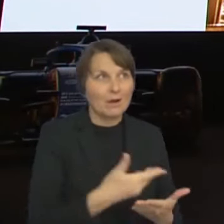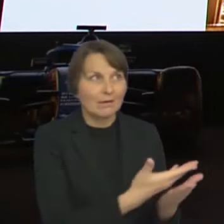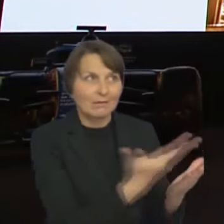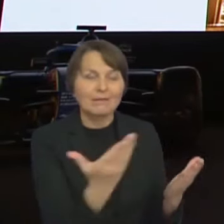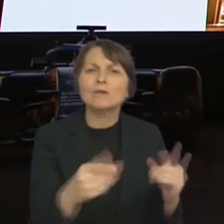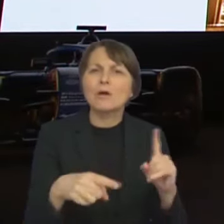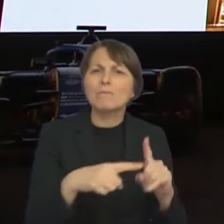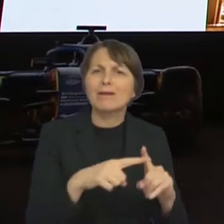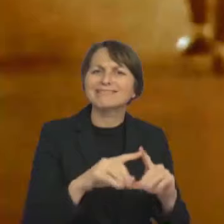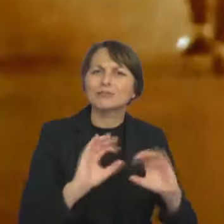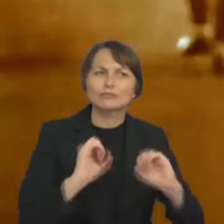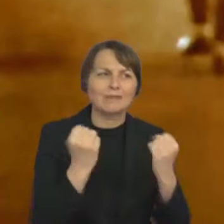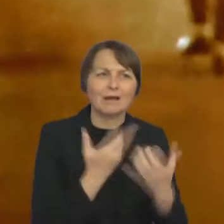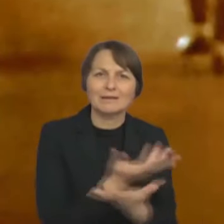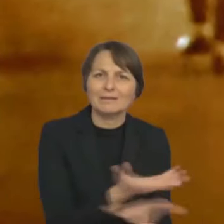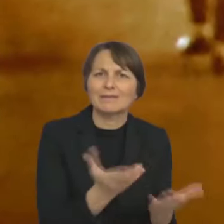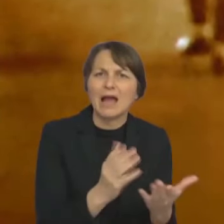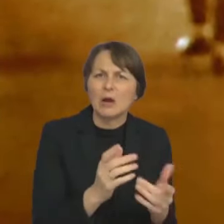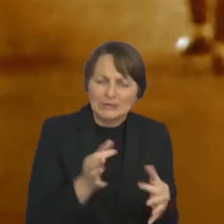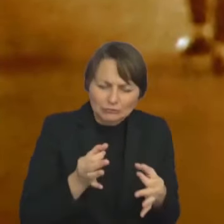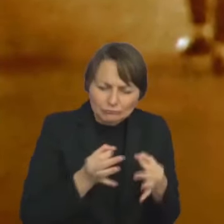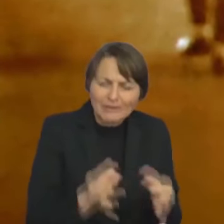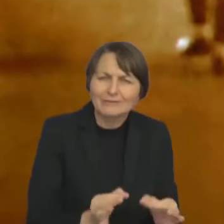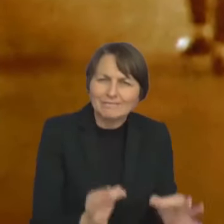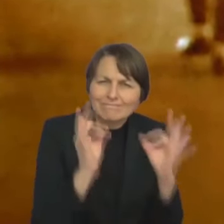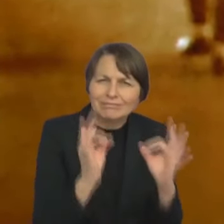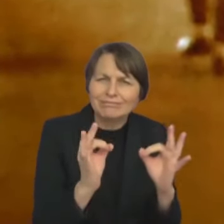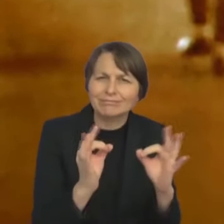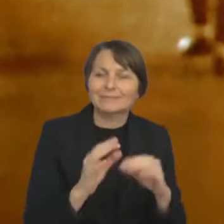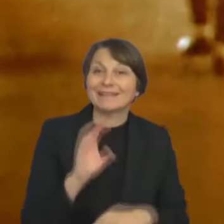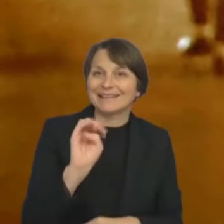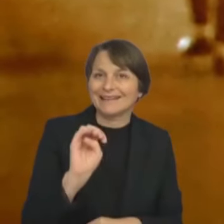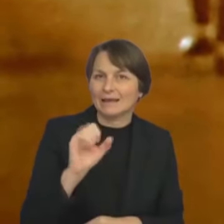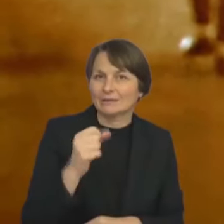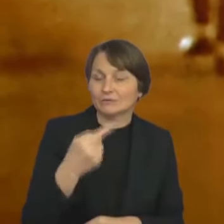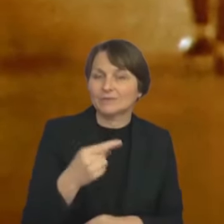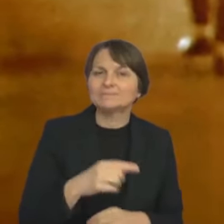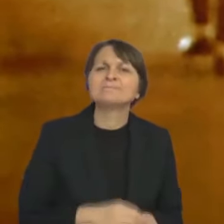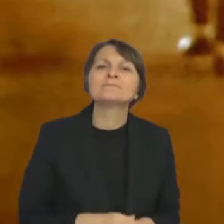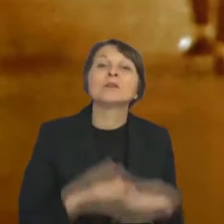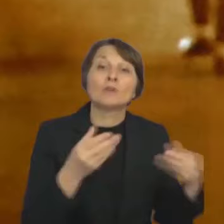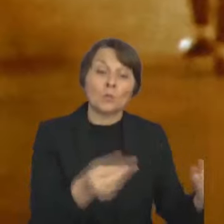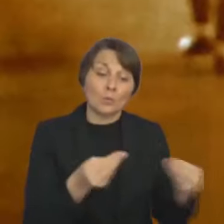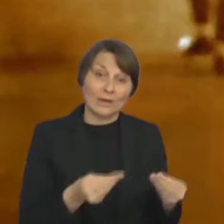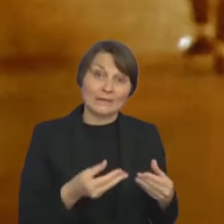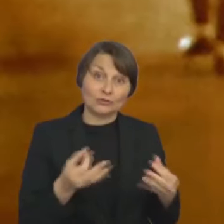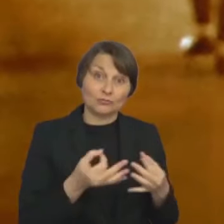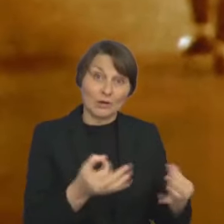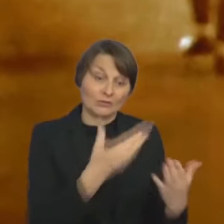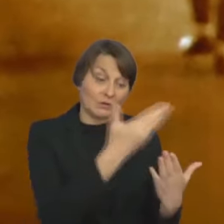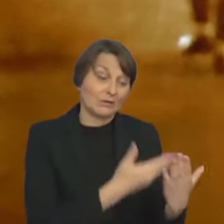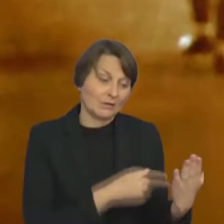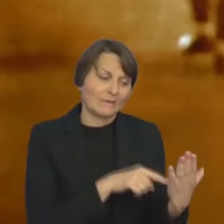We decided to revise it based on what we already had, and to give ourselves a